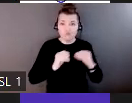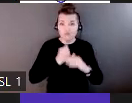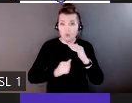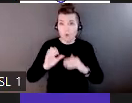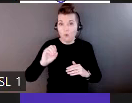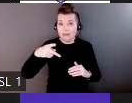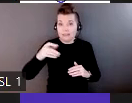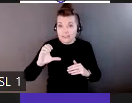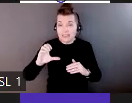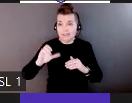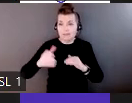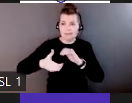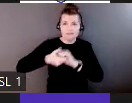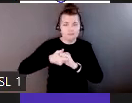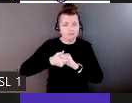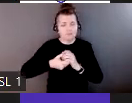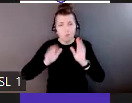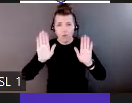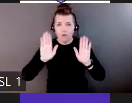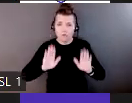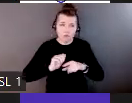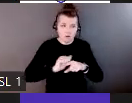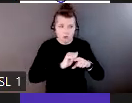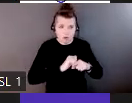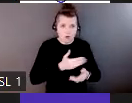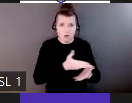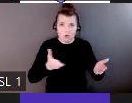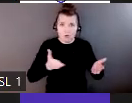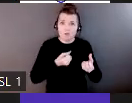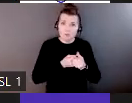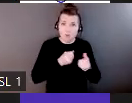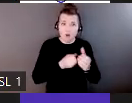for helping build capacity in dealing with these complex cases.